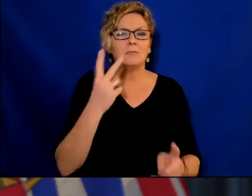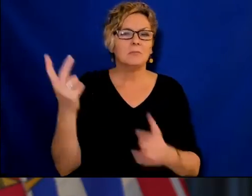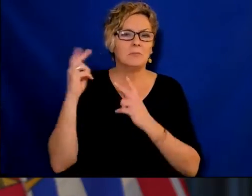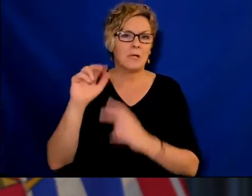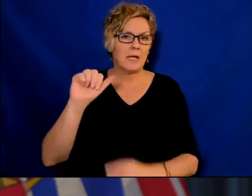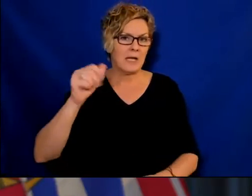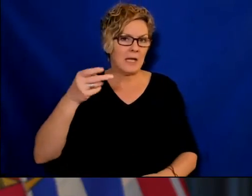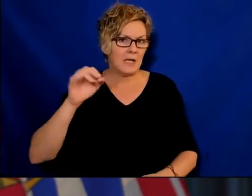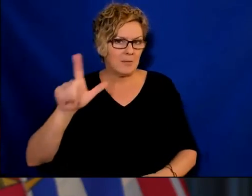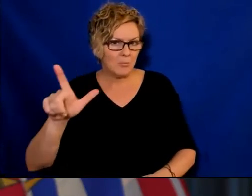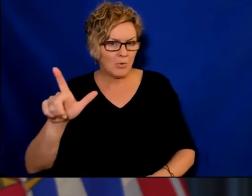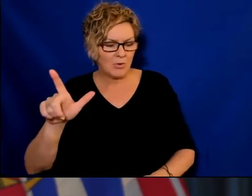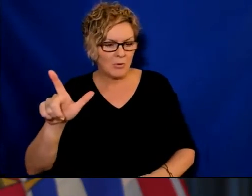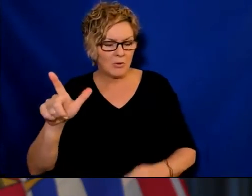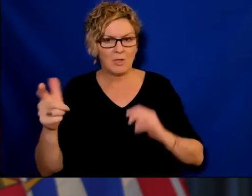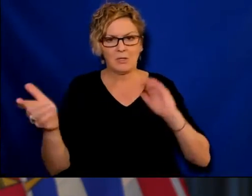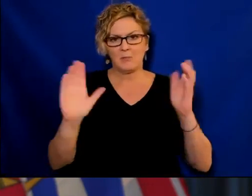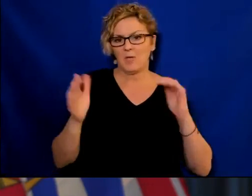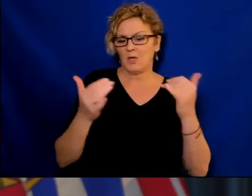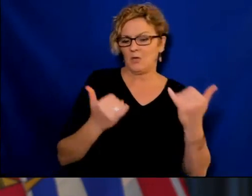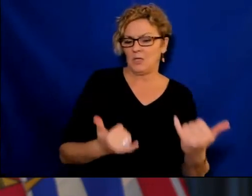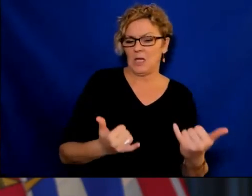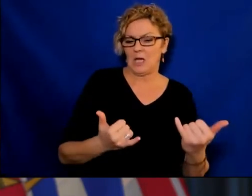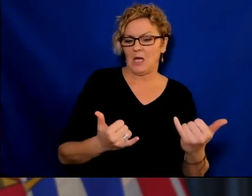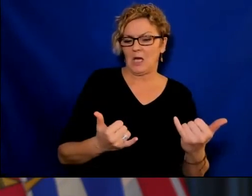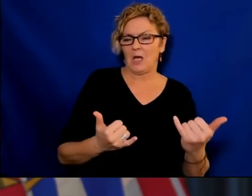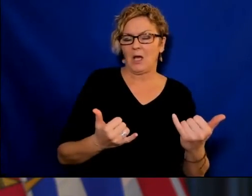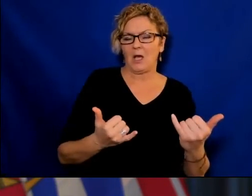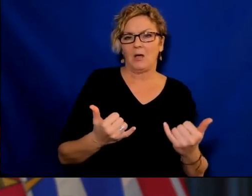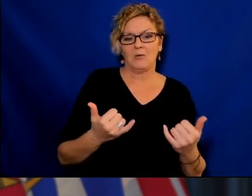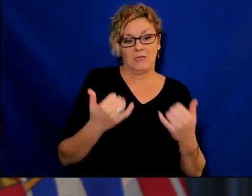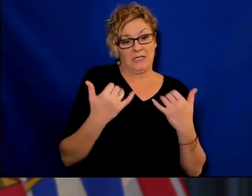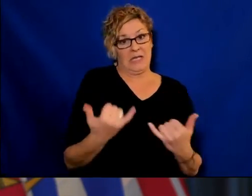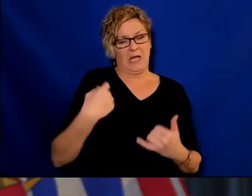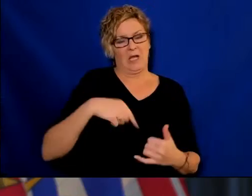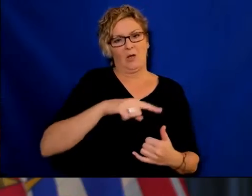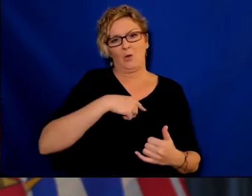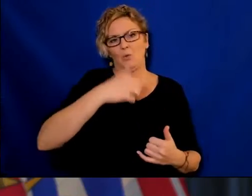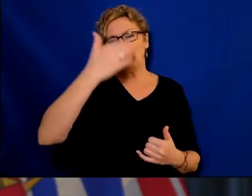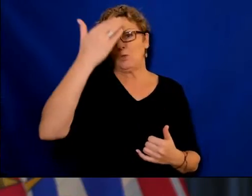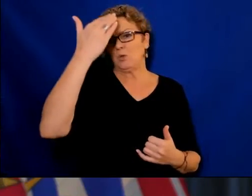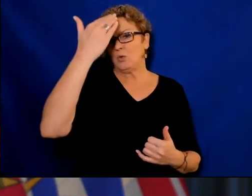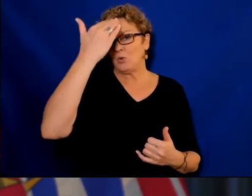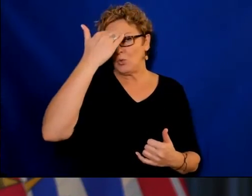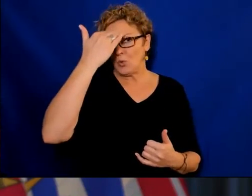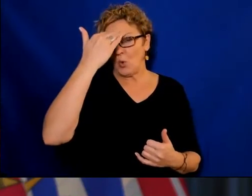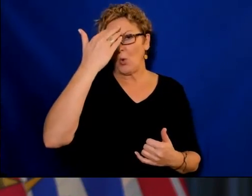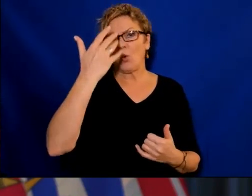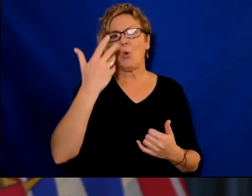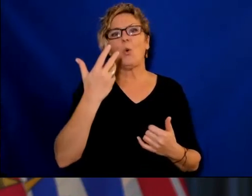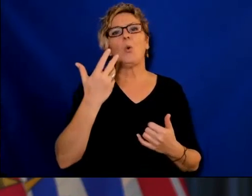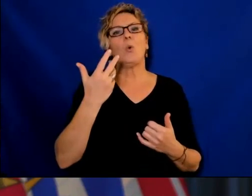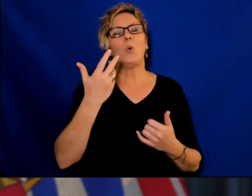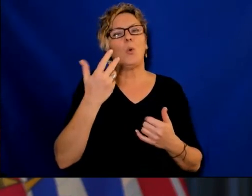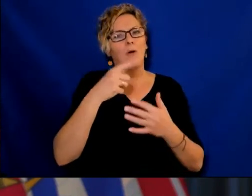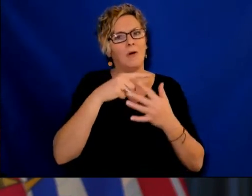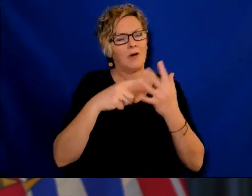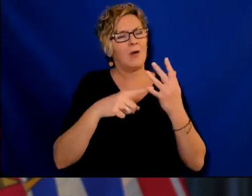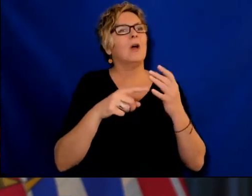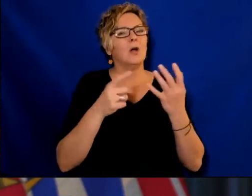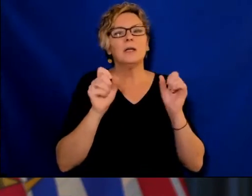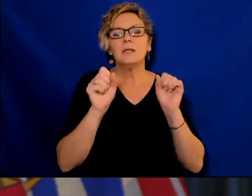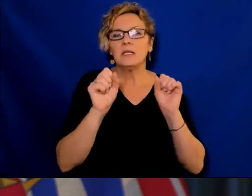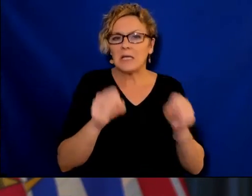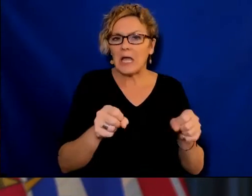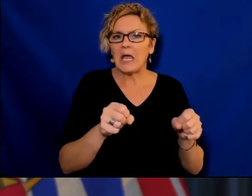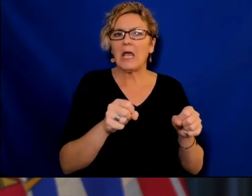what we know now, are we know that there are many things that can continue to happen safely. We know we can safely go to schools.